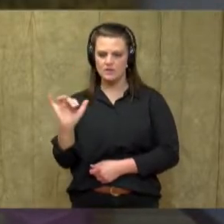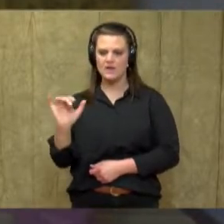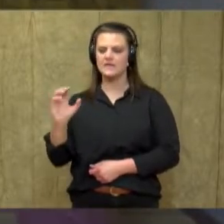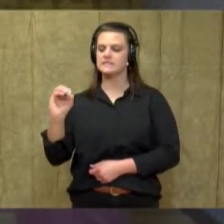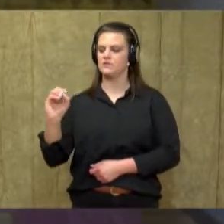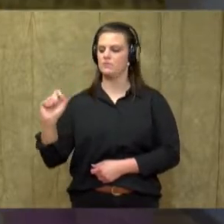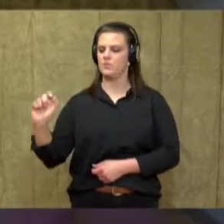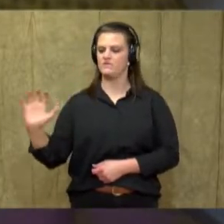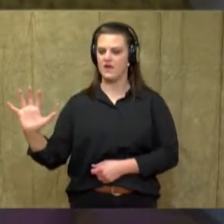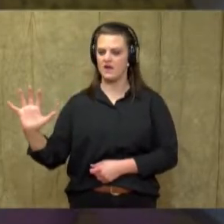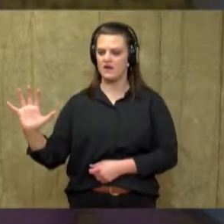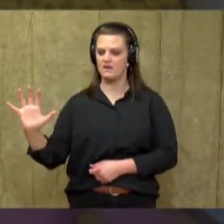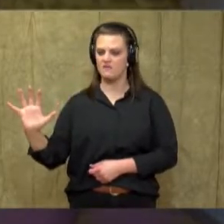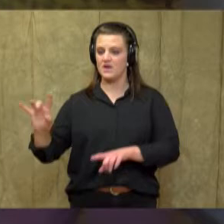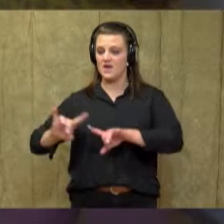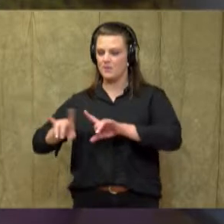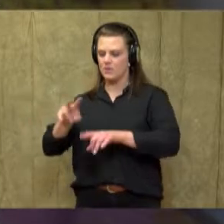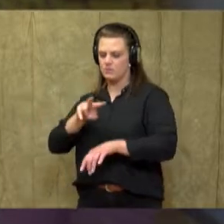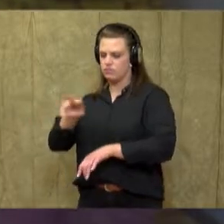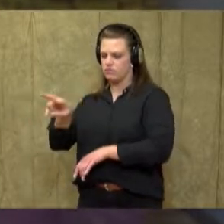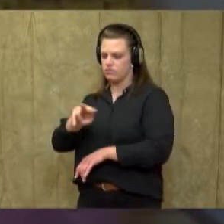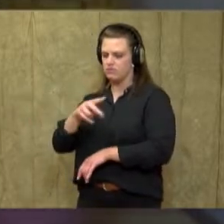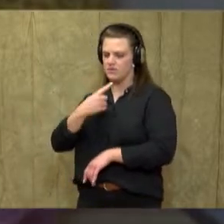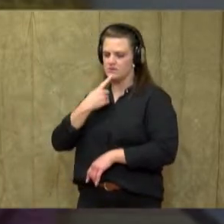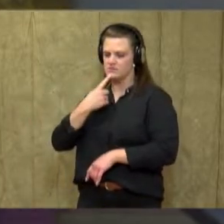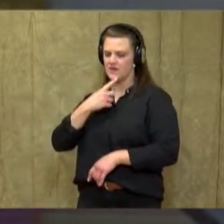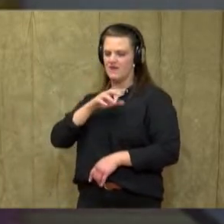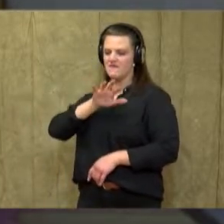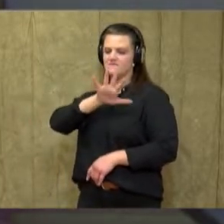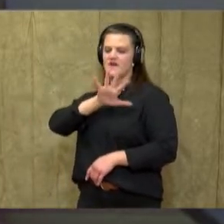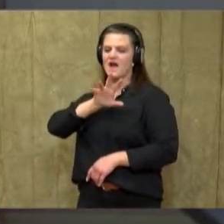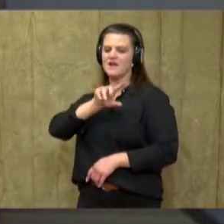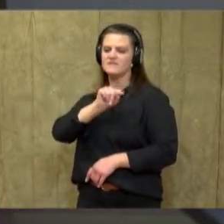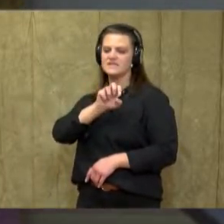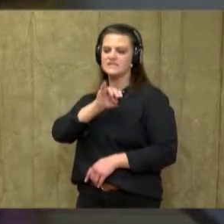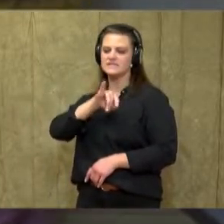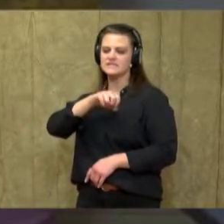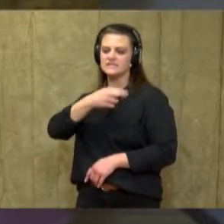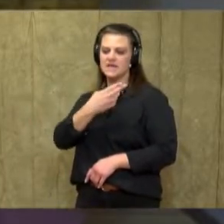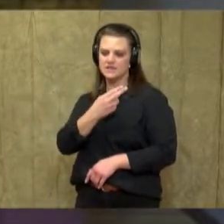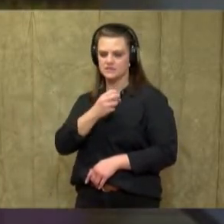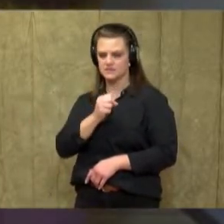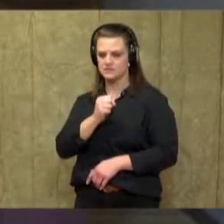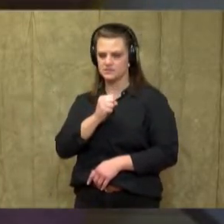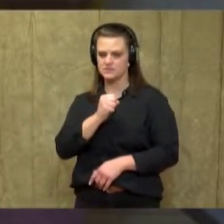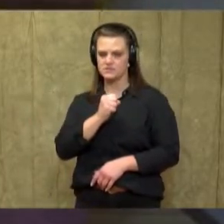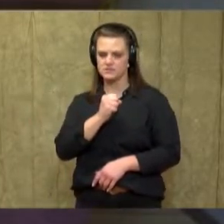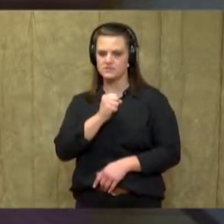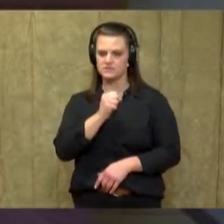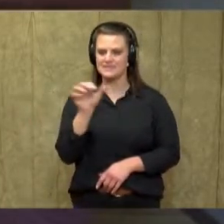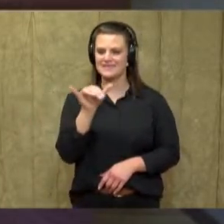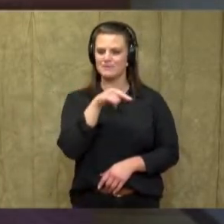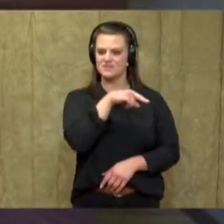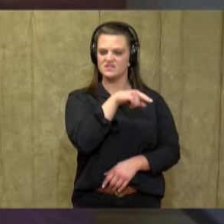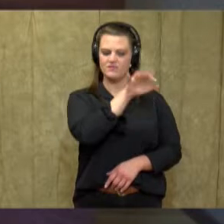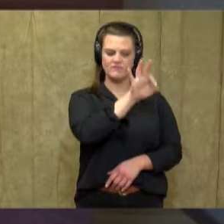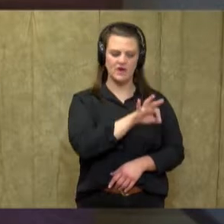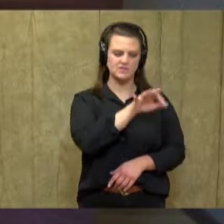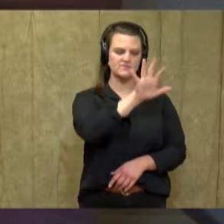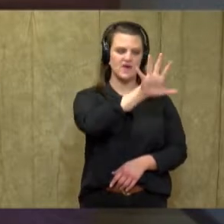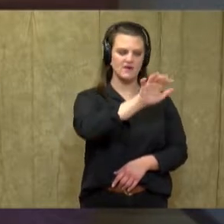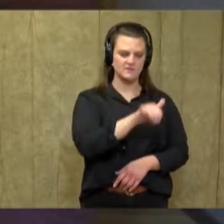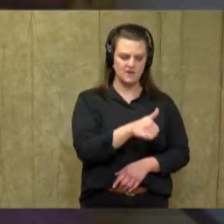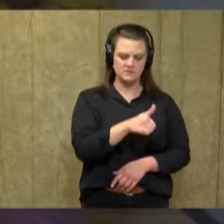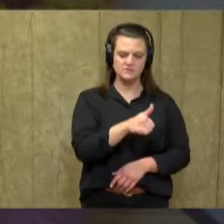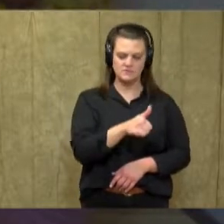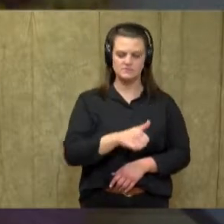0.5, but it sounds like 5 tenths, just like my fraction 5 tenths sounds like.